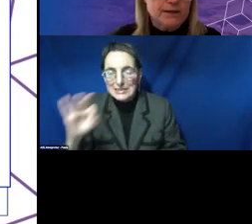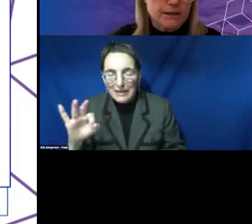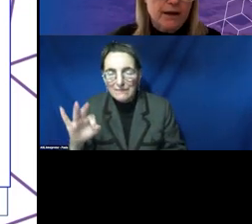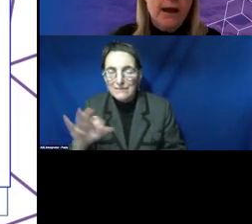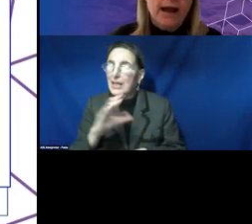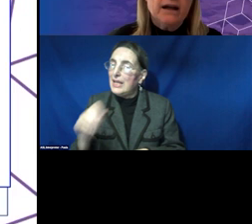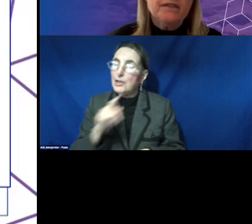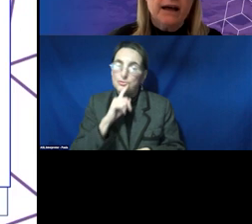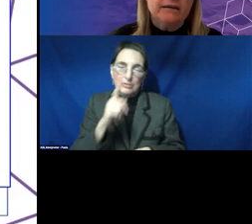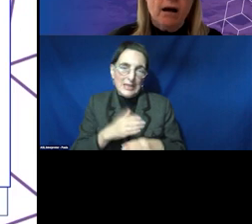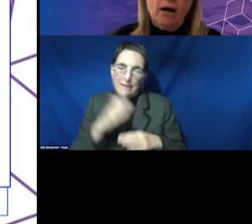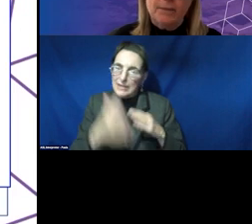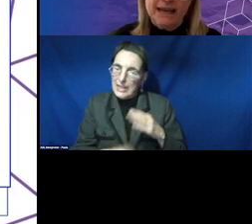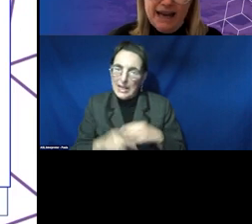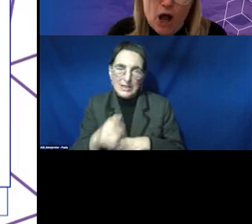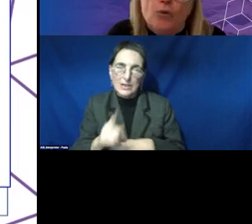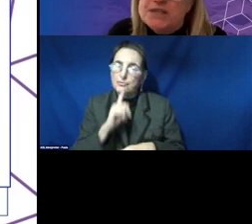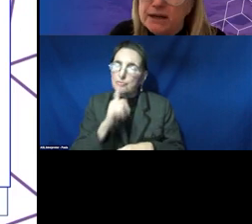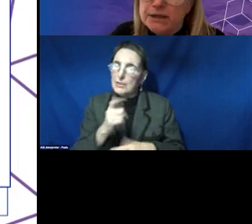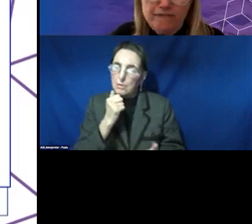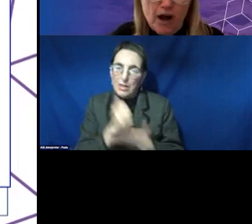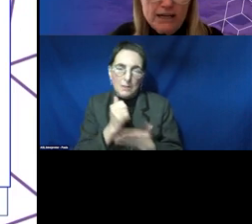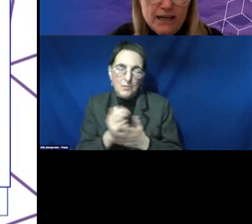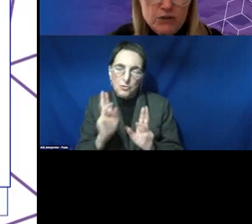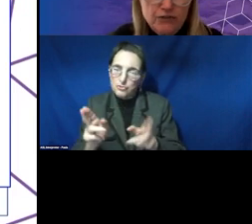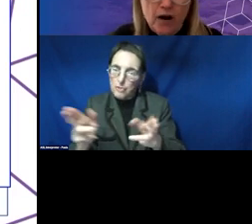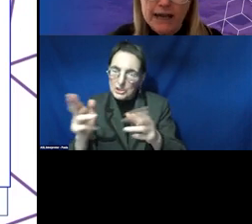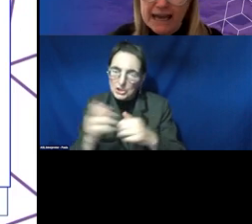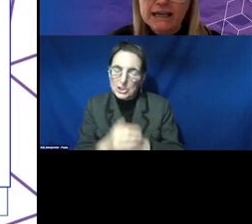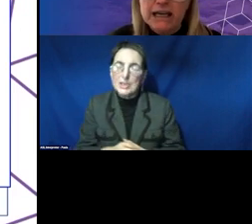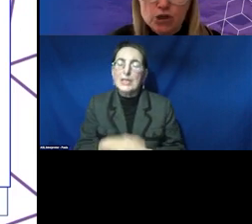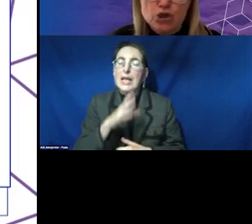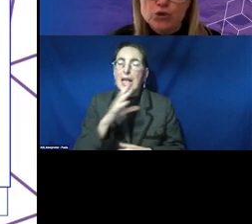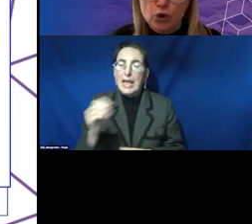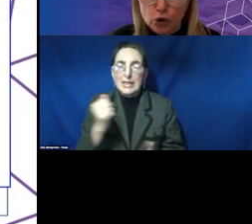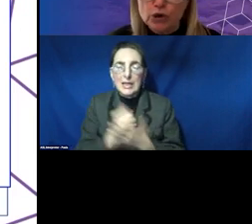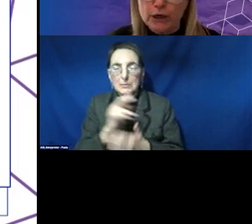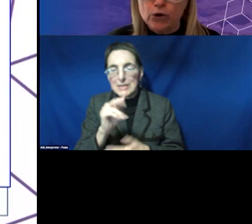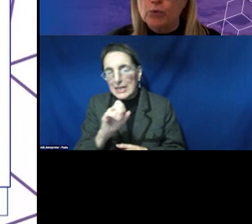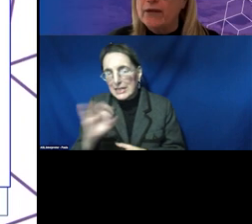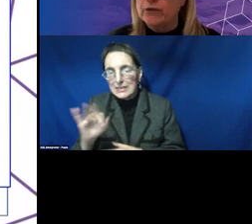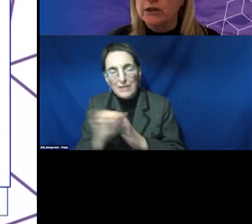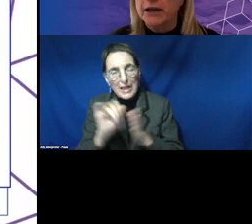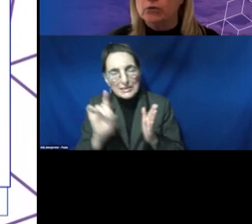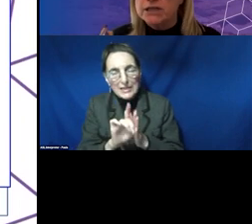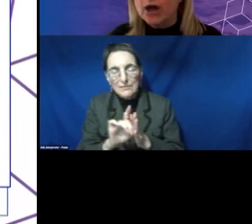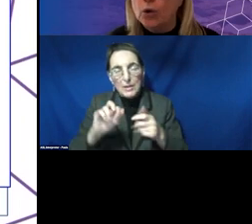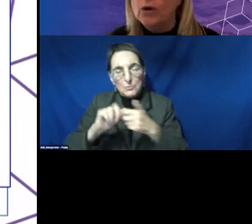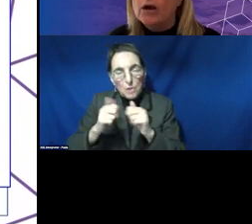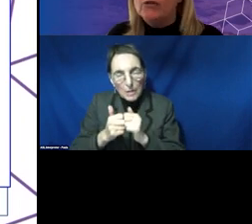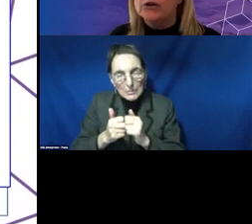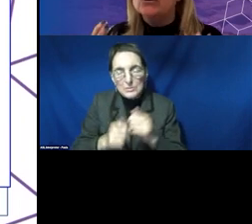help desk, and that it helps NSF identify any issues earlier rather than later.